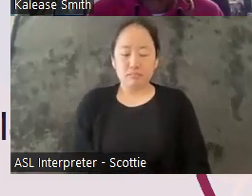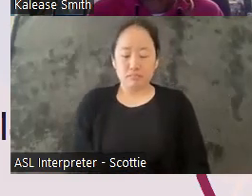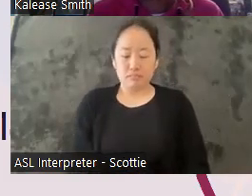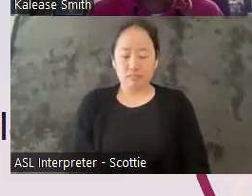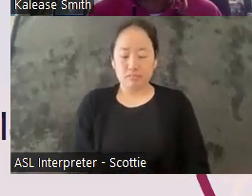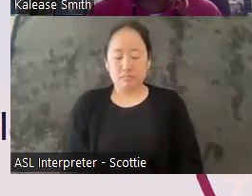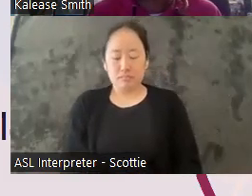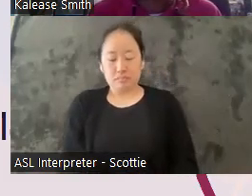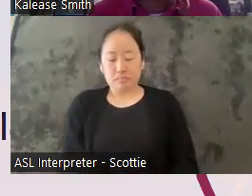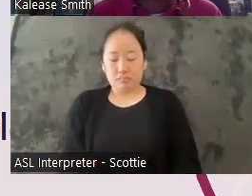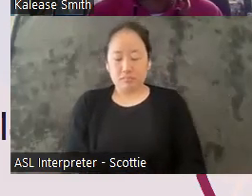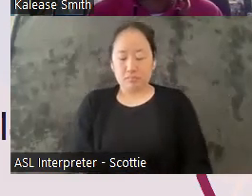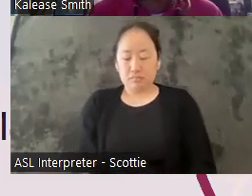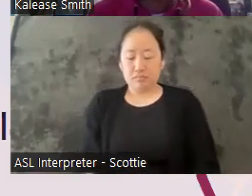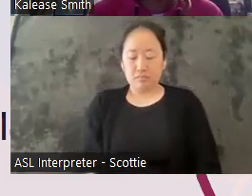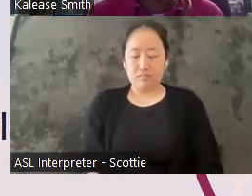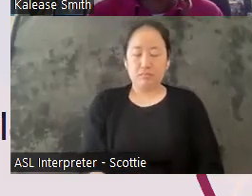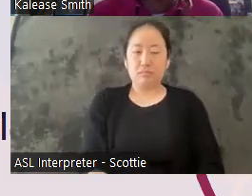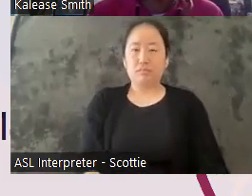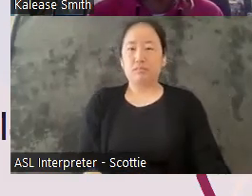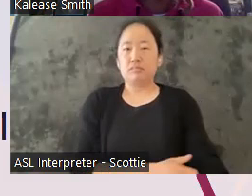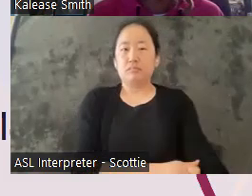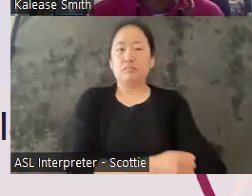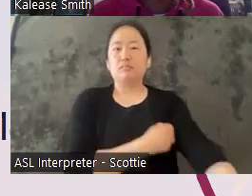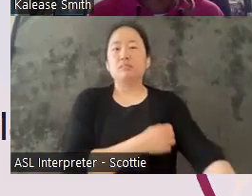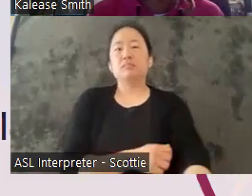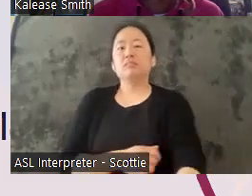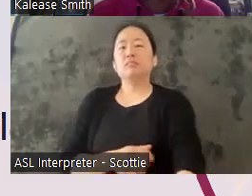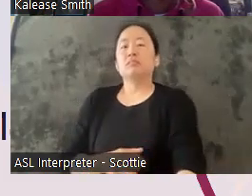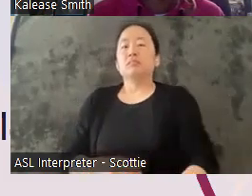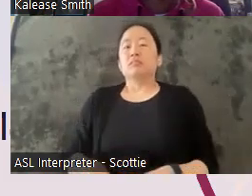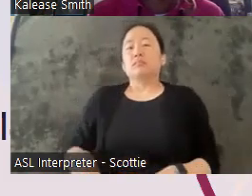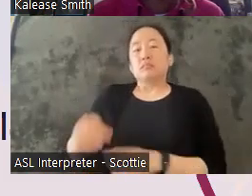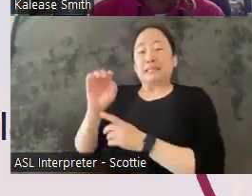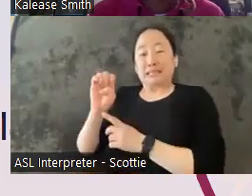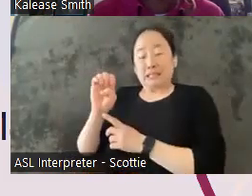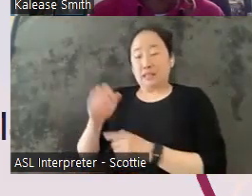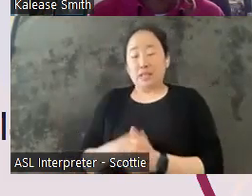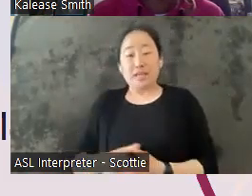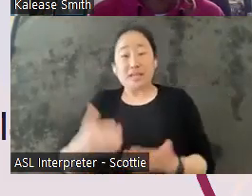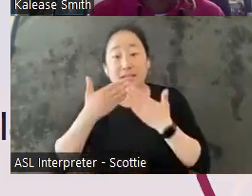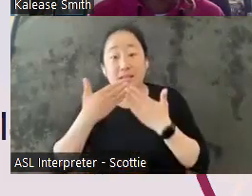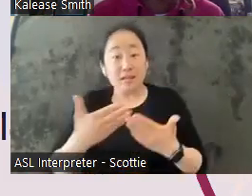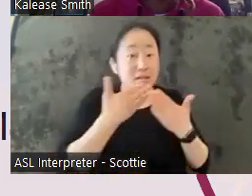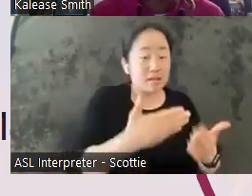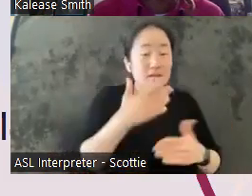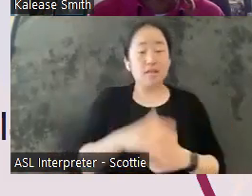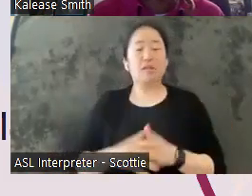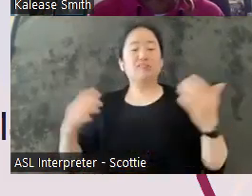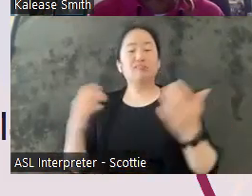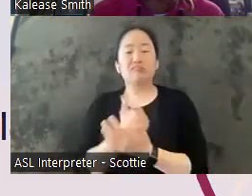Thank you so much. I want to take a moment and let our participants drop anything in the chat or Q&A